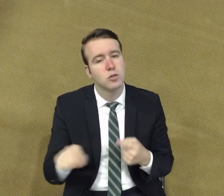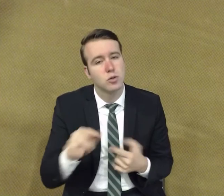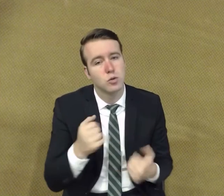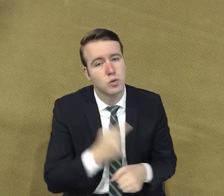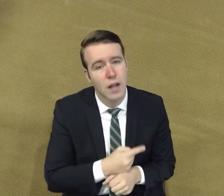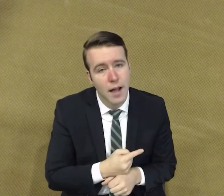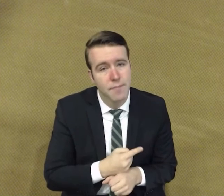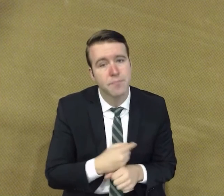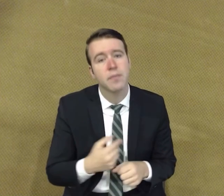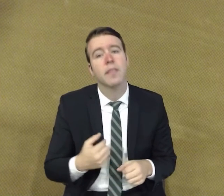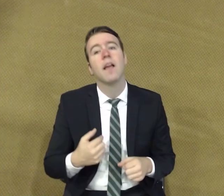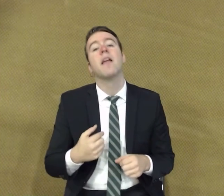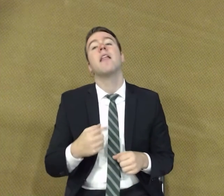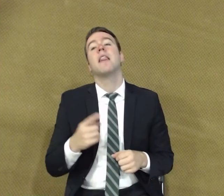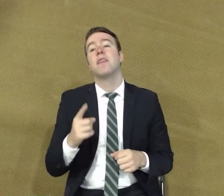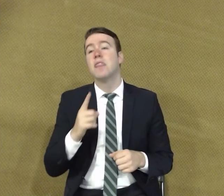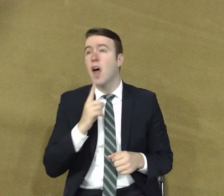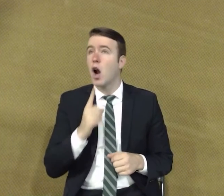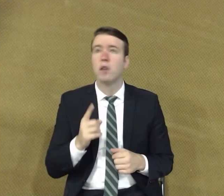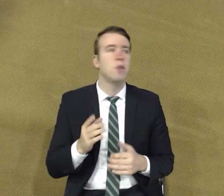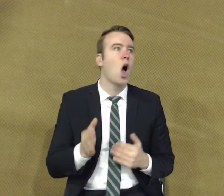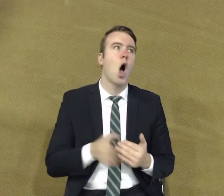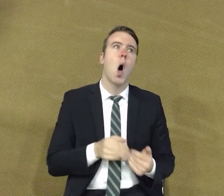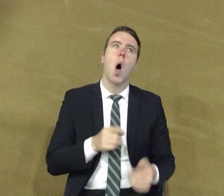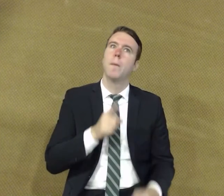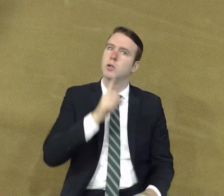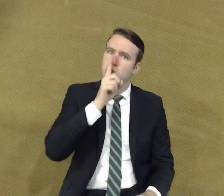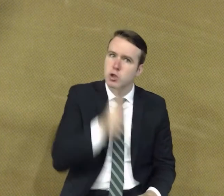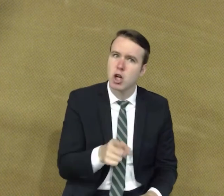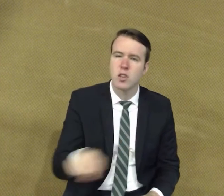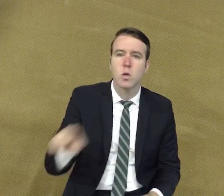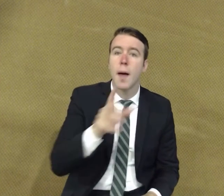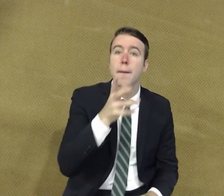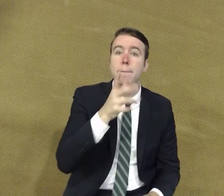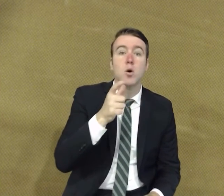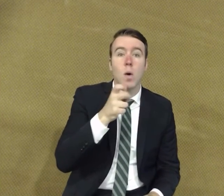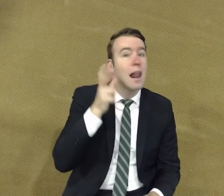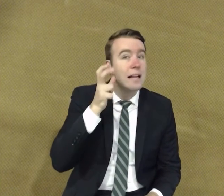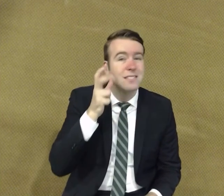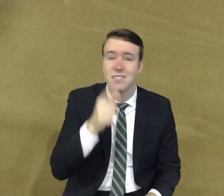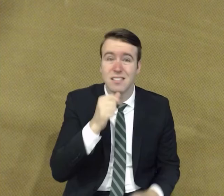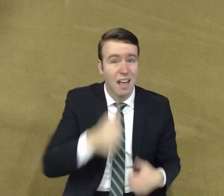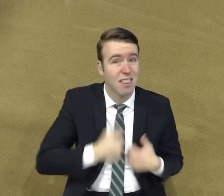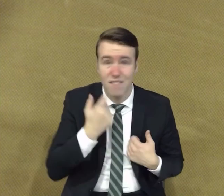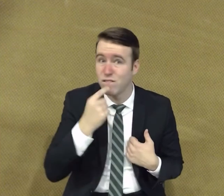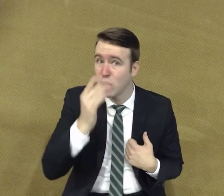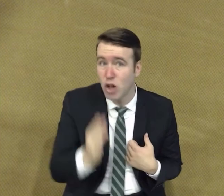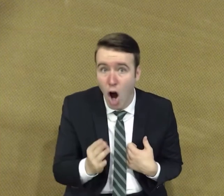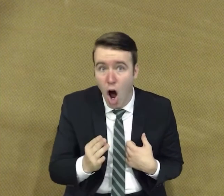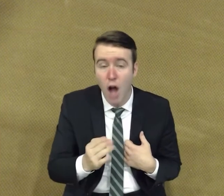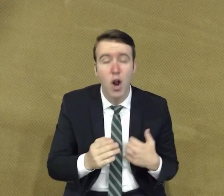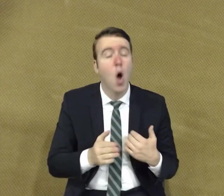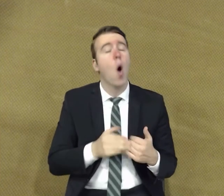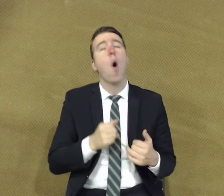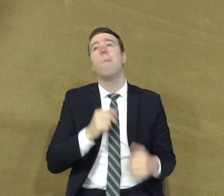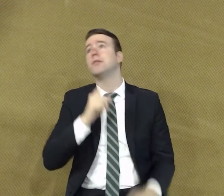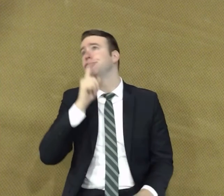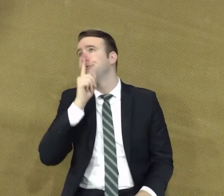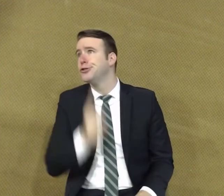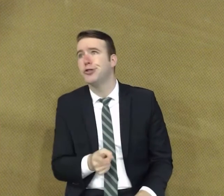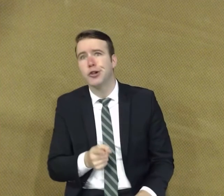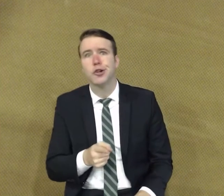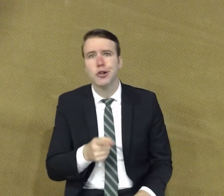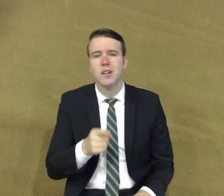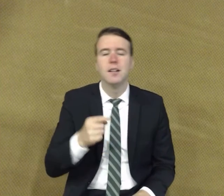today. There are almost certainly mothers here listening that are not living for God. There's almost certainly